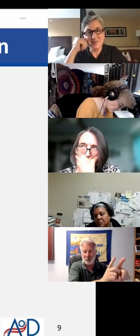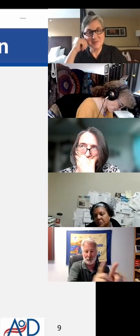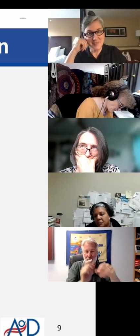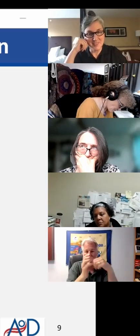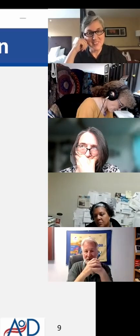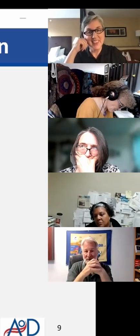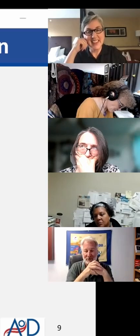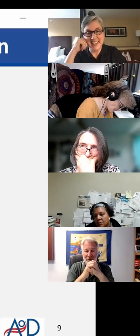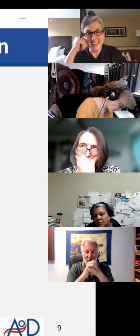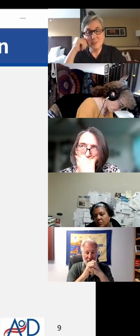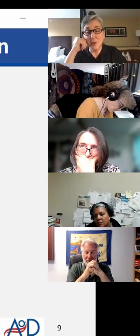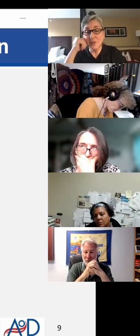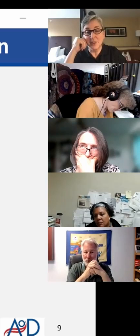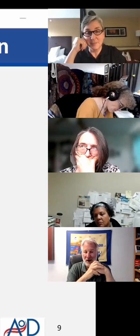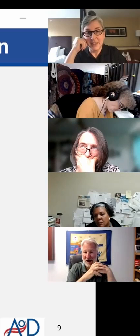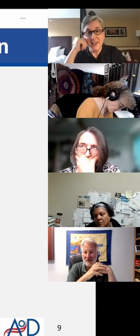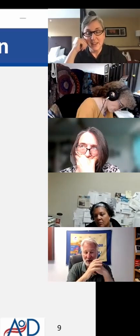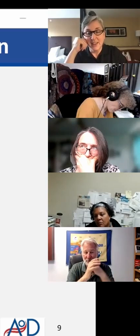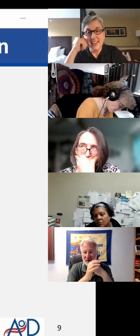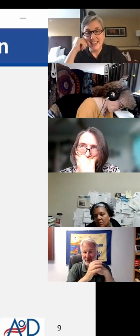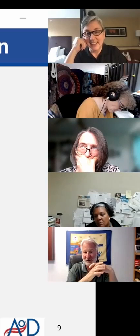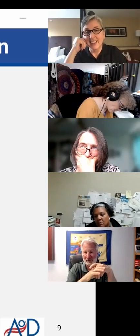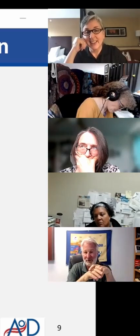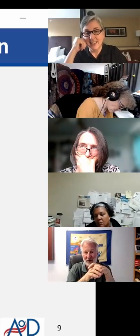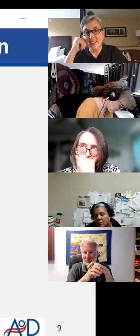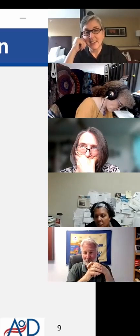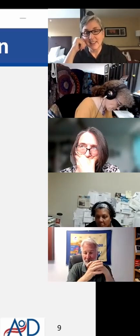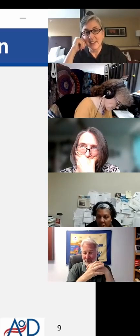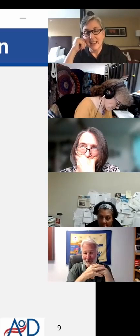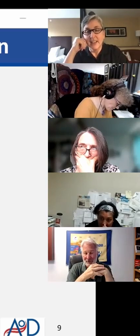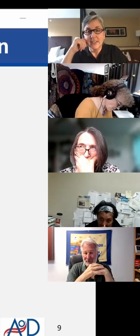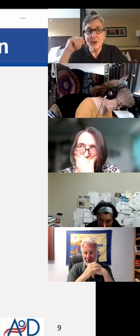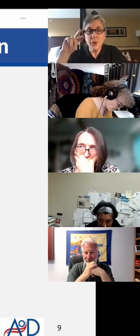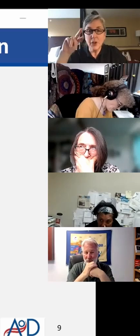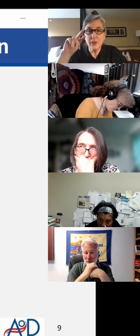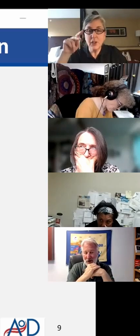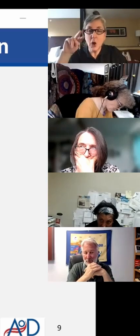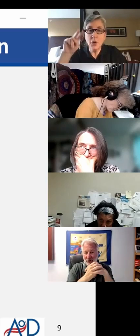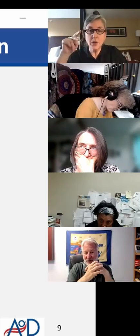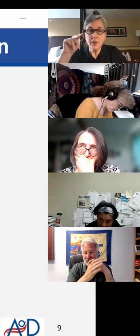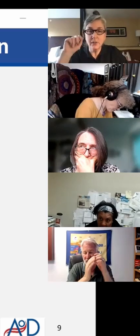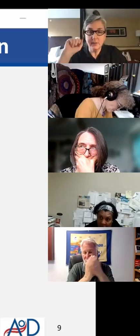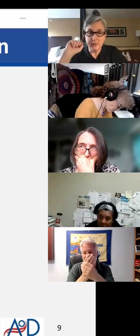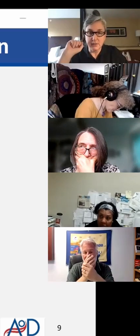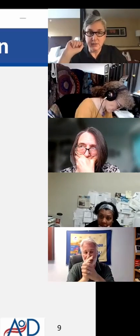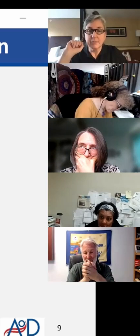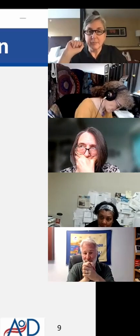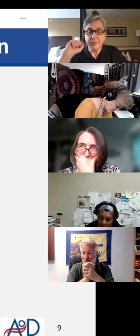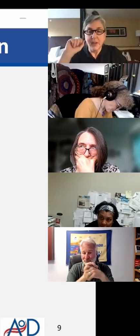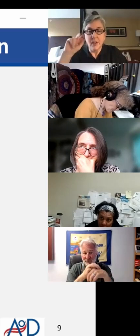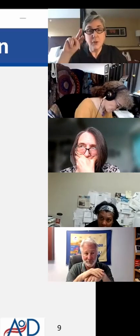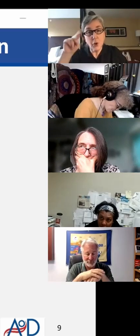walk them through the process. Beautiful. We don't have that capacity at this time. So but we're trying to go that direction right